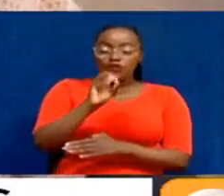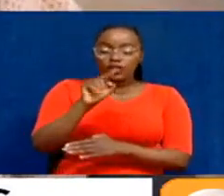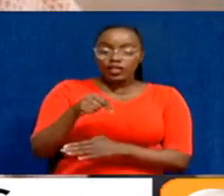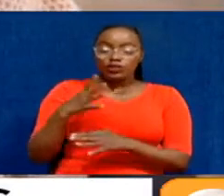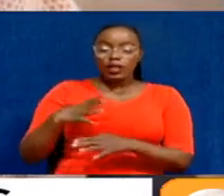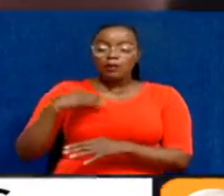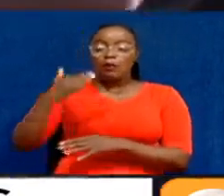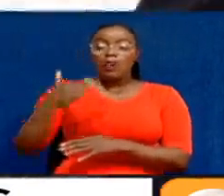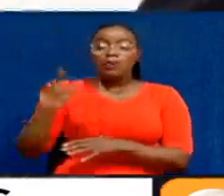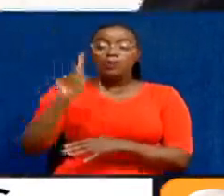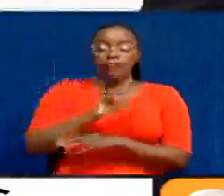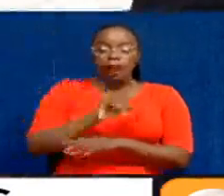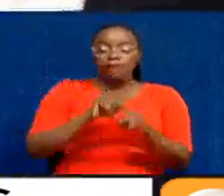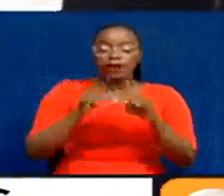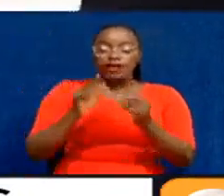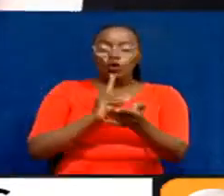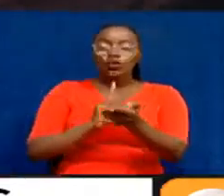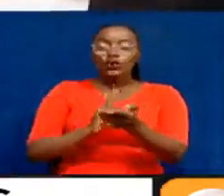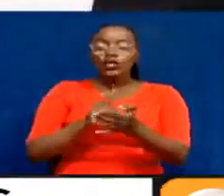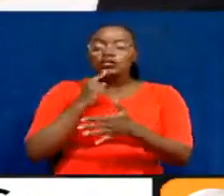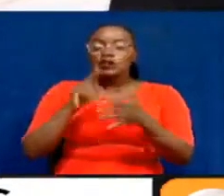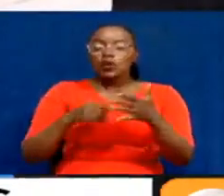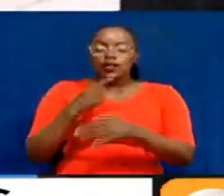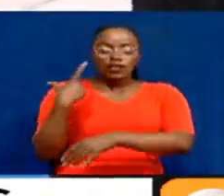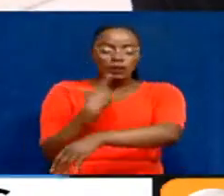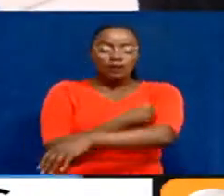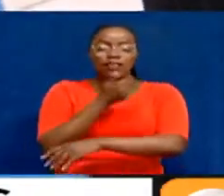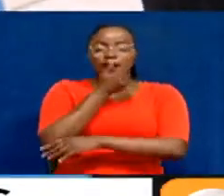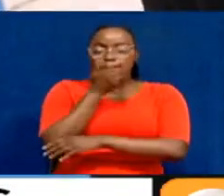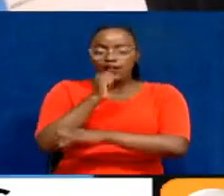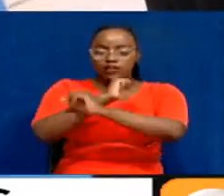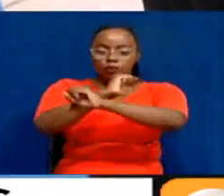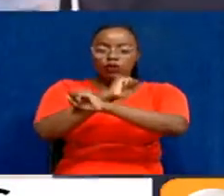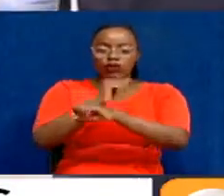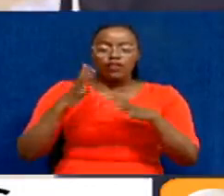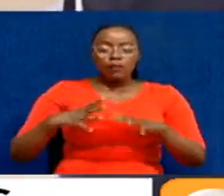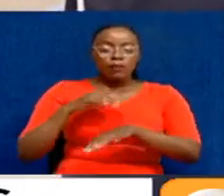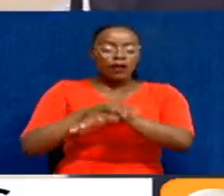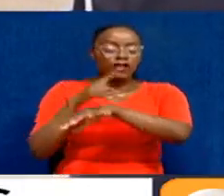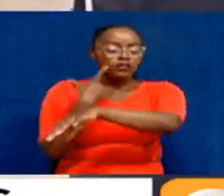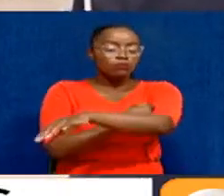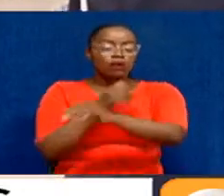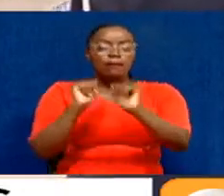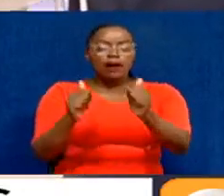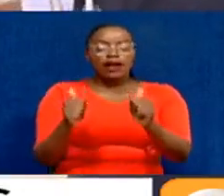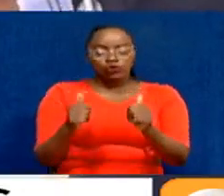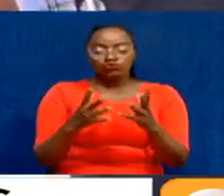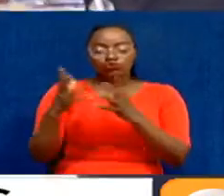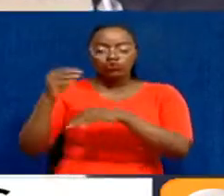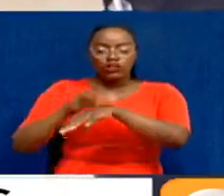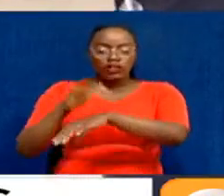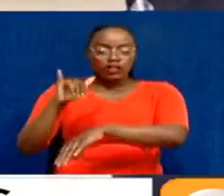daily vaccination rate, Dr. Hwale insists that the vaccine is the best shot, urging those who are yet to get their booster doses to do